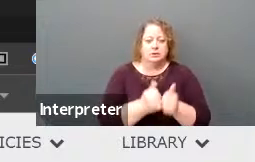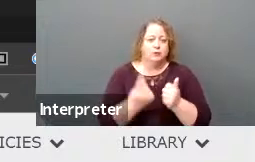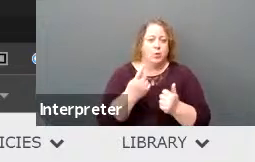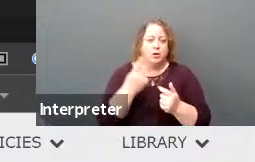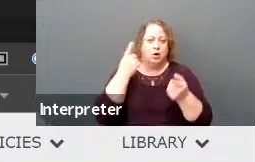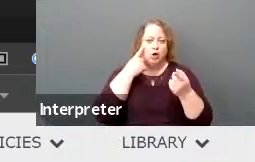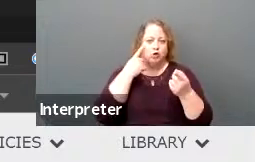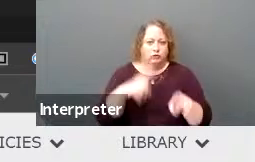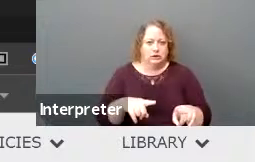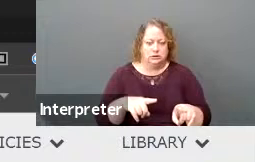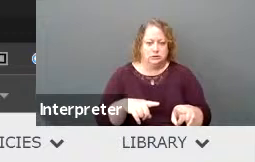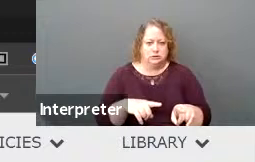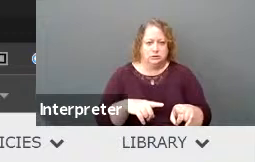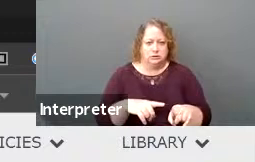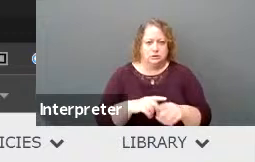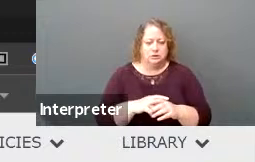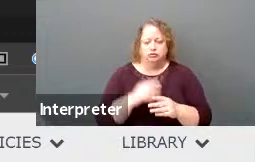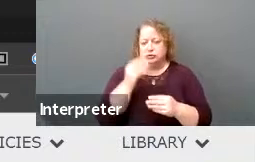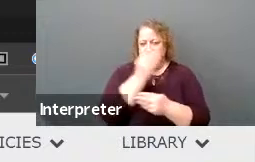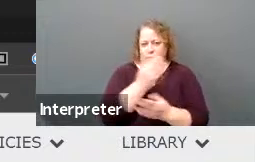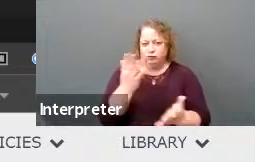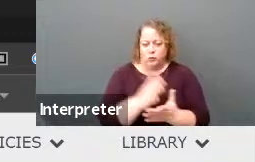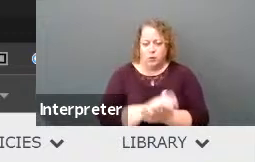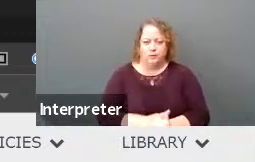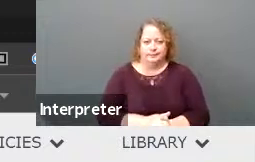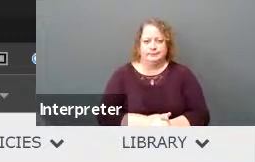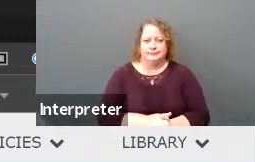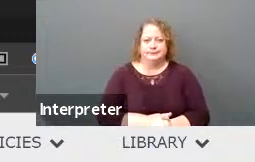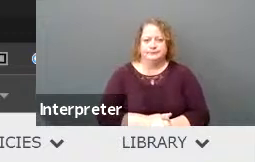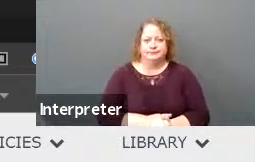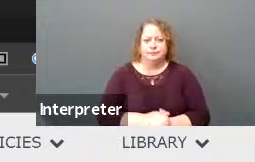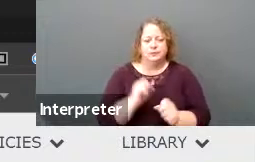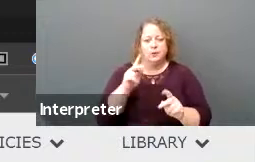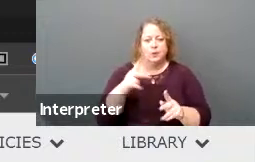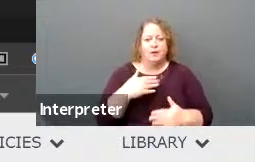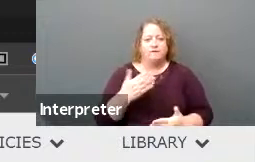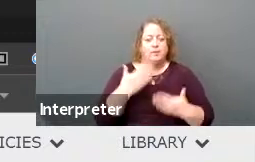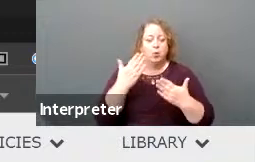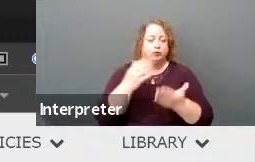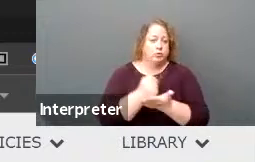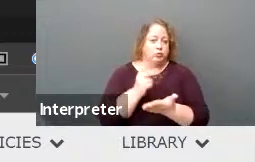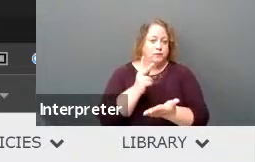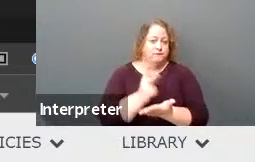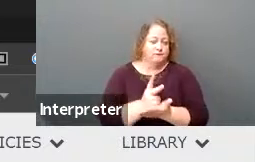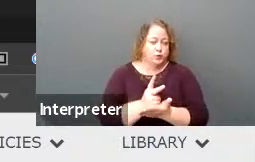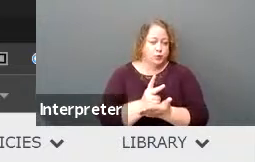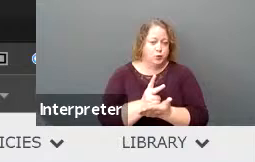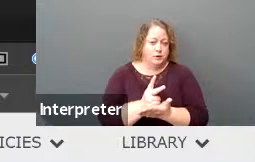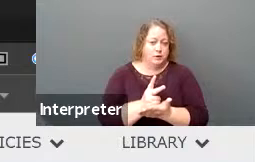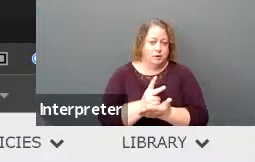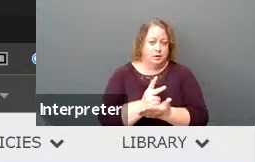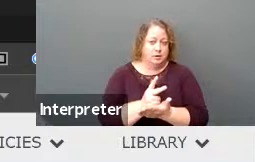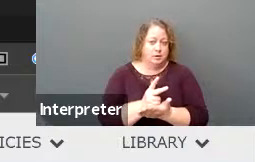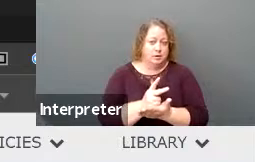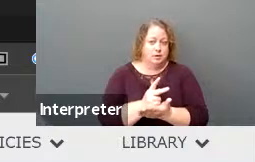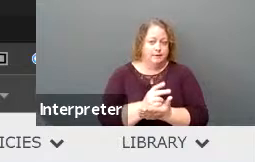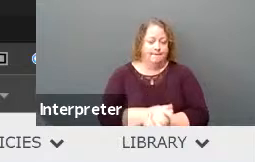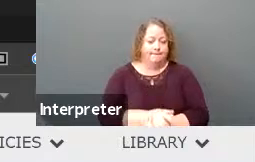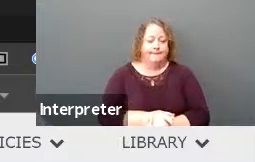everybody just agrees, just to let everybody know. Okay, we've got a motion on to approve consensual?